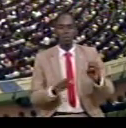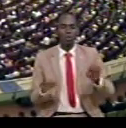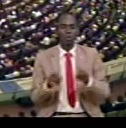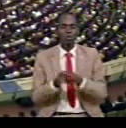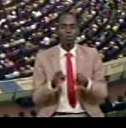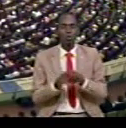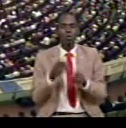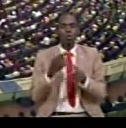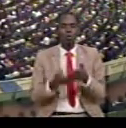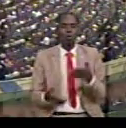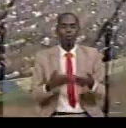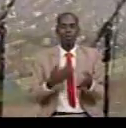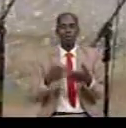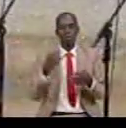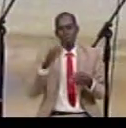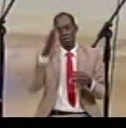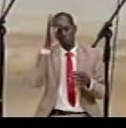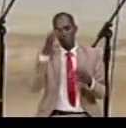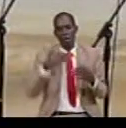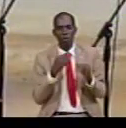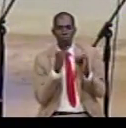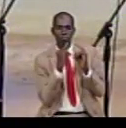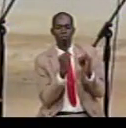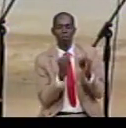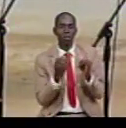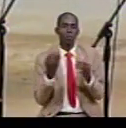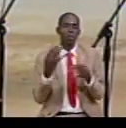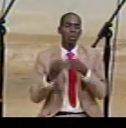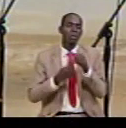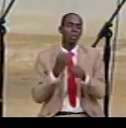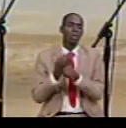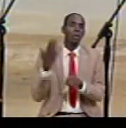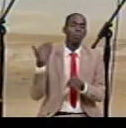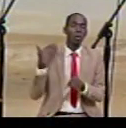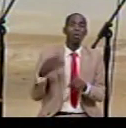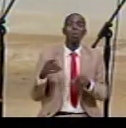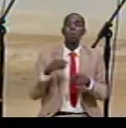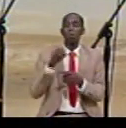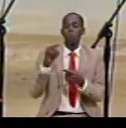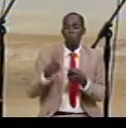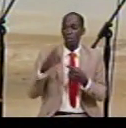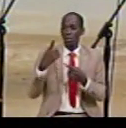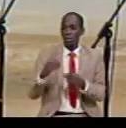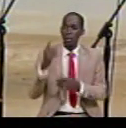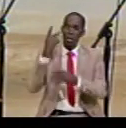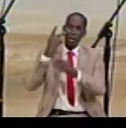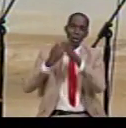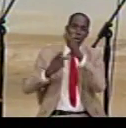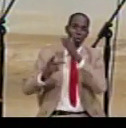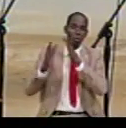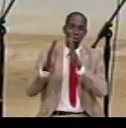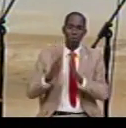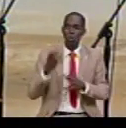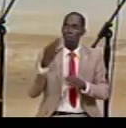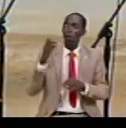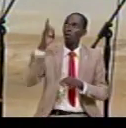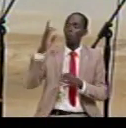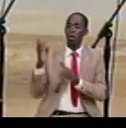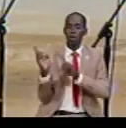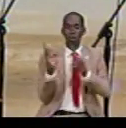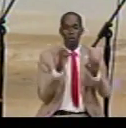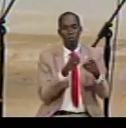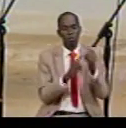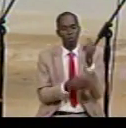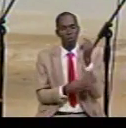years ago, before that time. Even though it was the prophet of God that came to tempt them, they never allowed that temptation to take